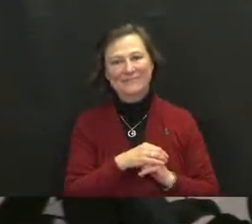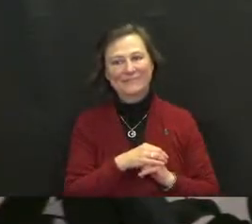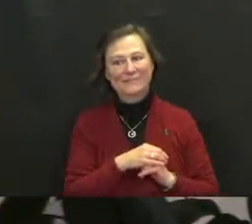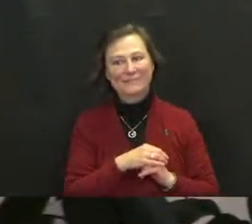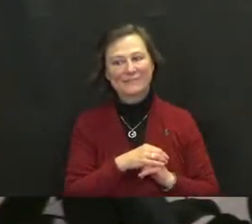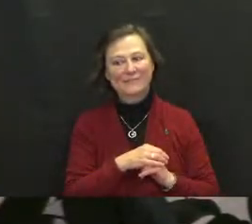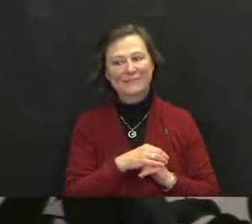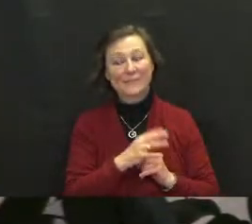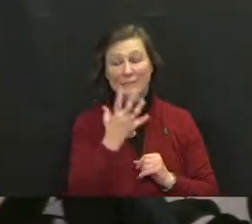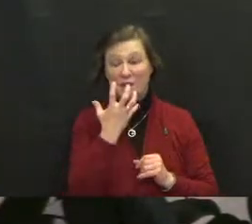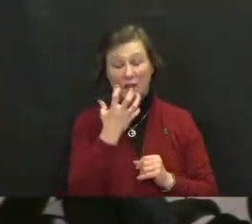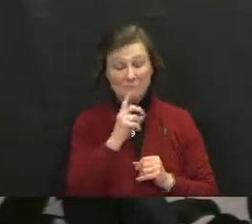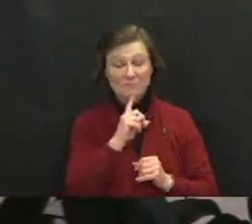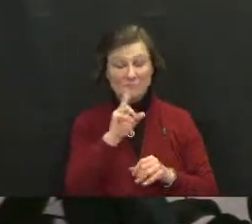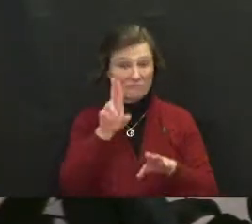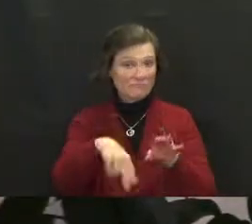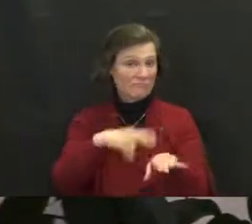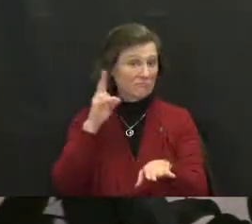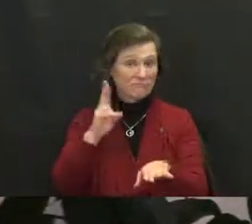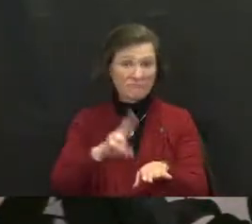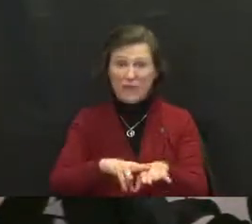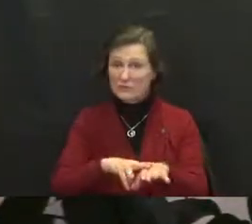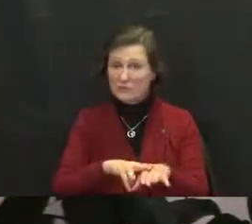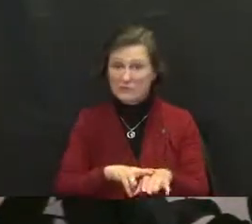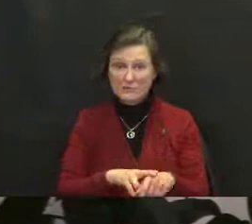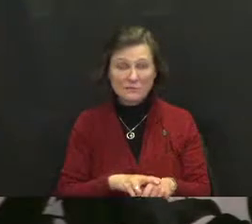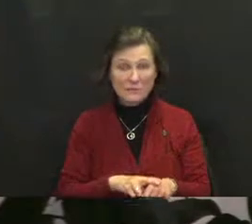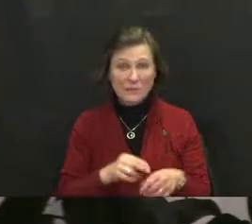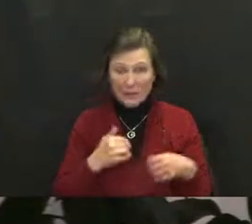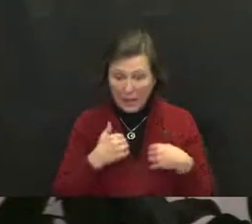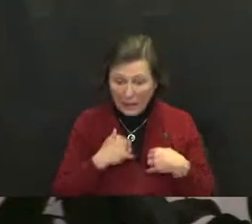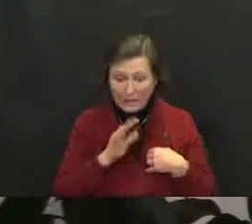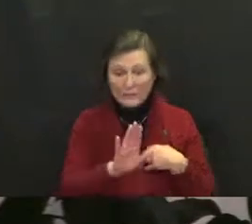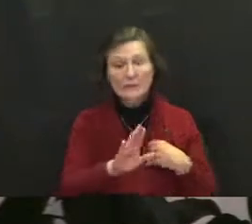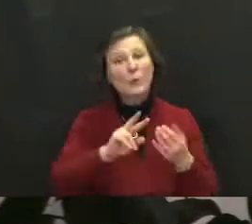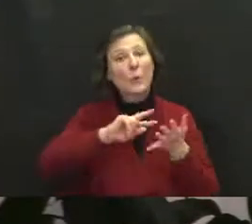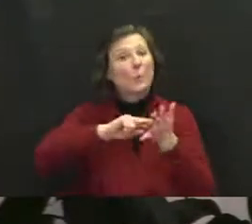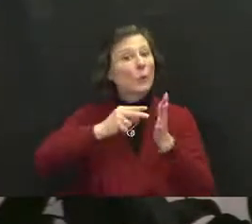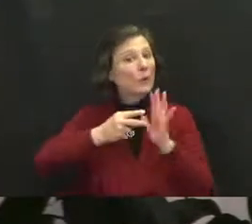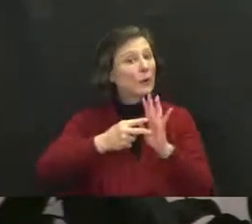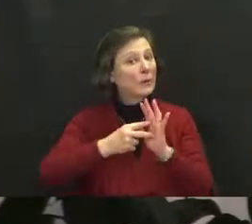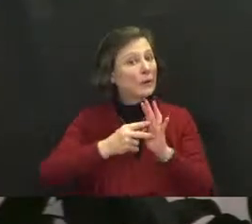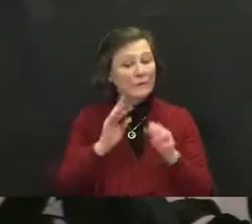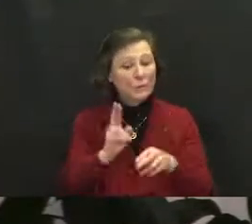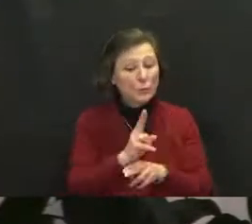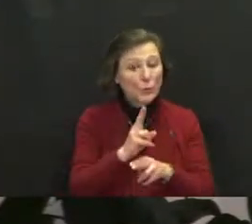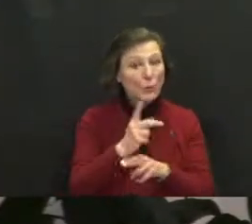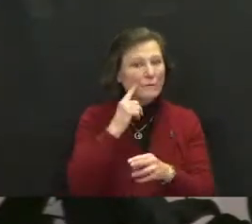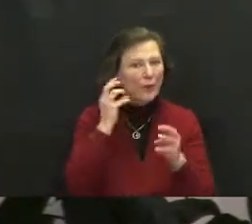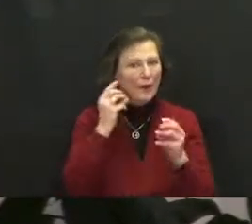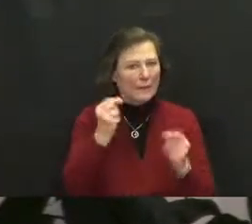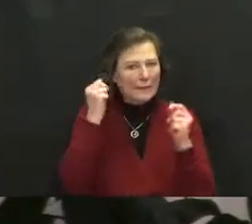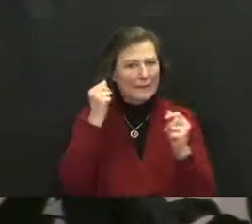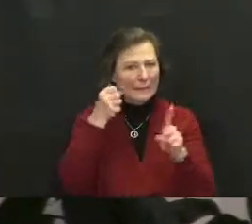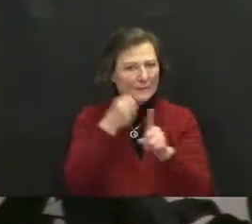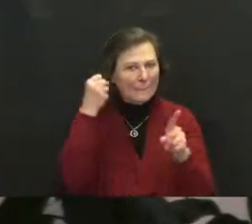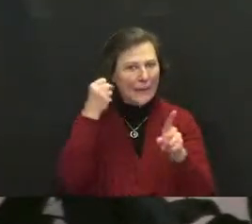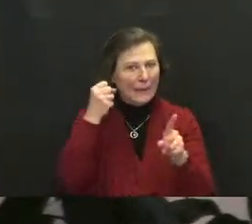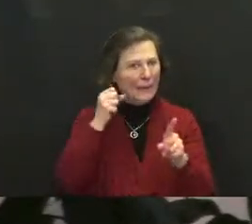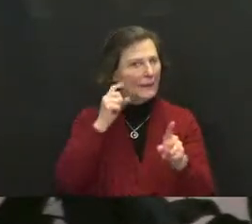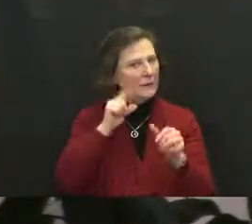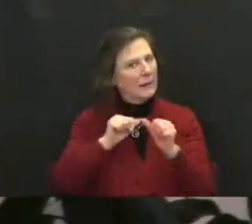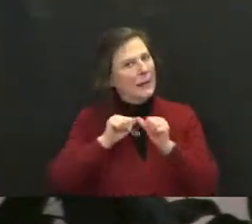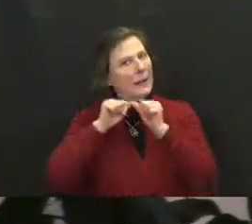Anger is natural. It has its purposes. When used for immediate impact, not